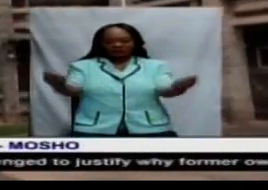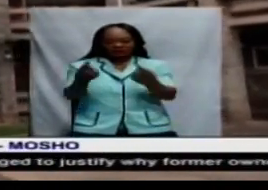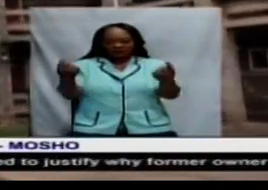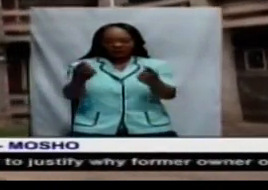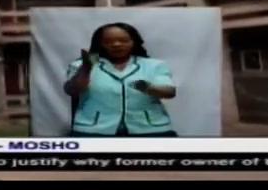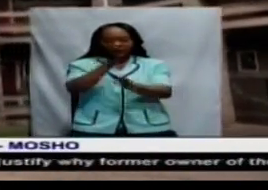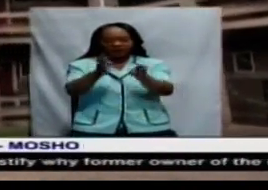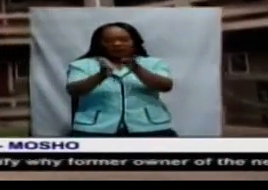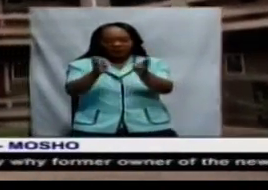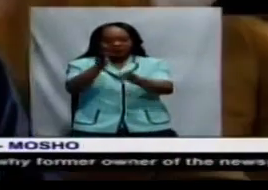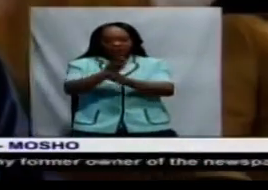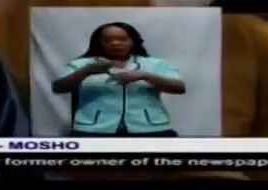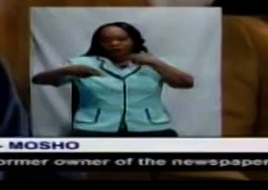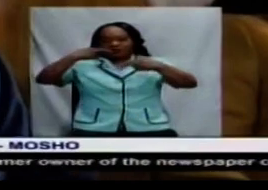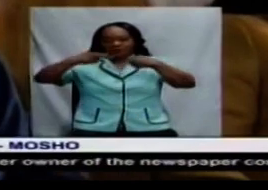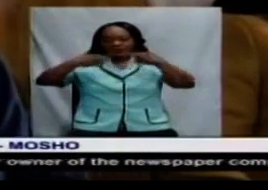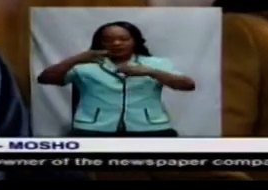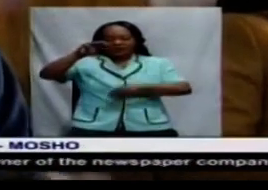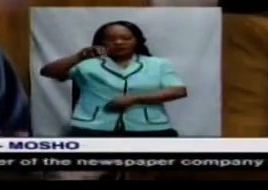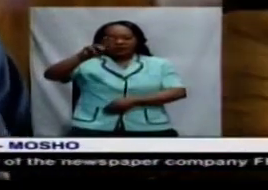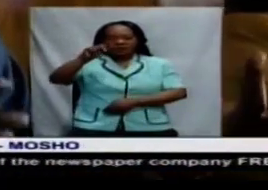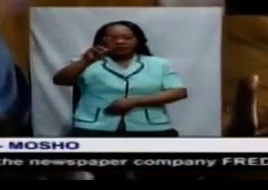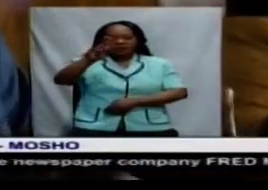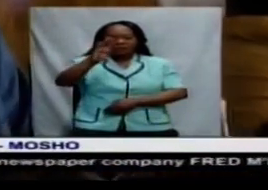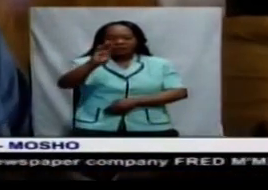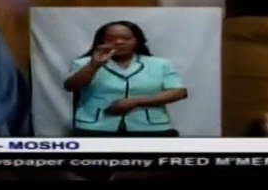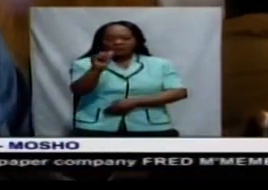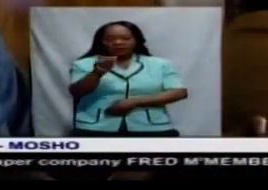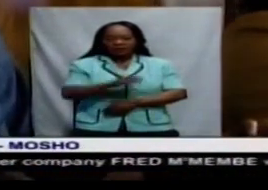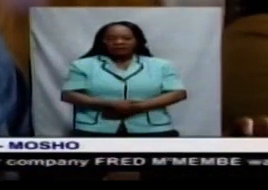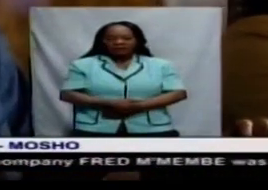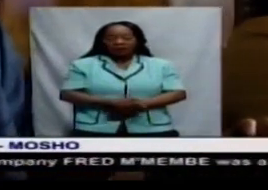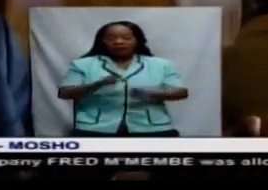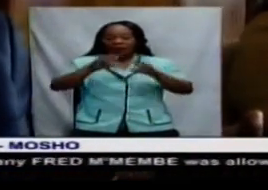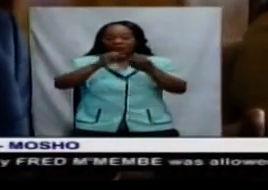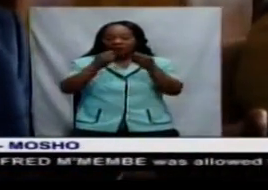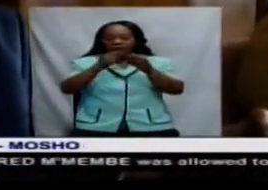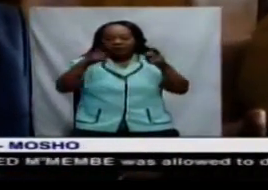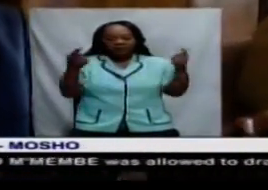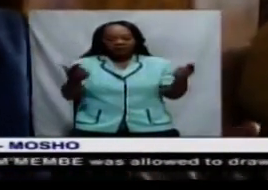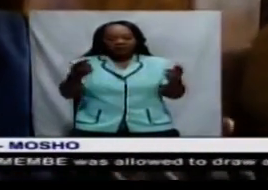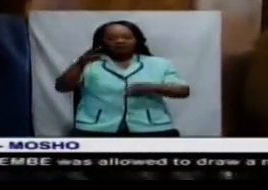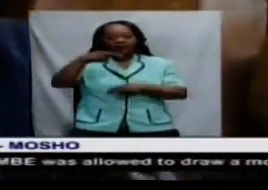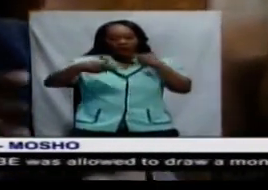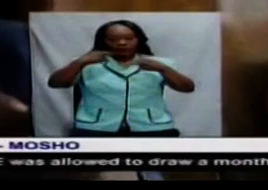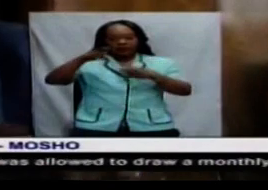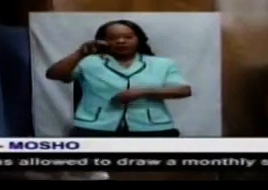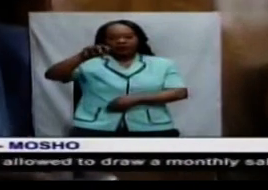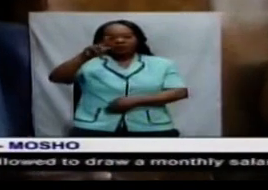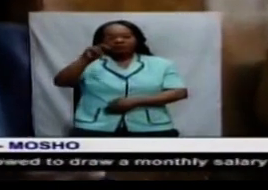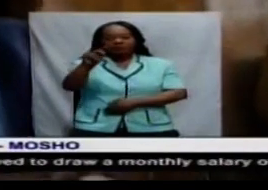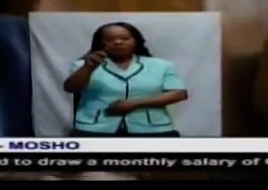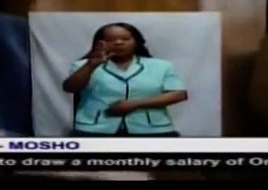at Mukuba Hotel. The biggest problem, for instance, for Mukuba Hotel is